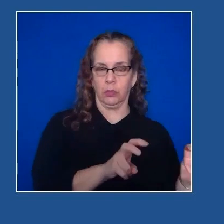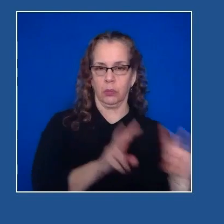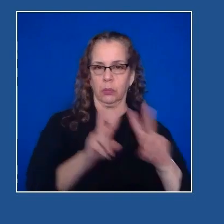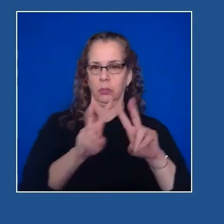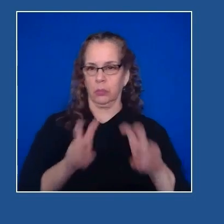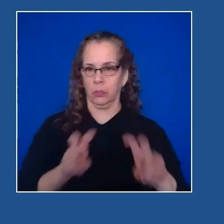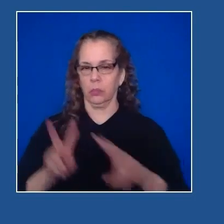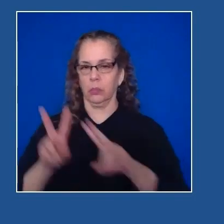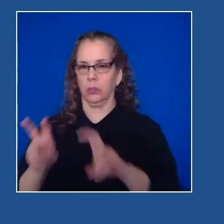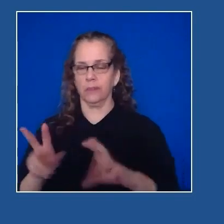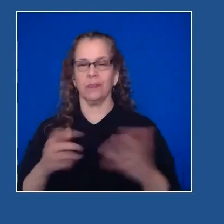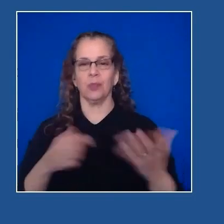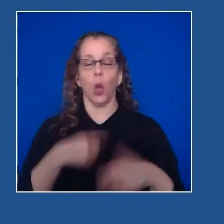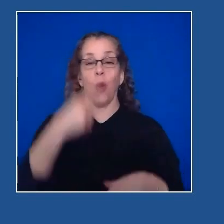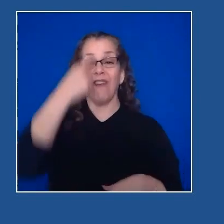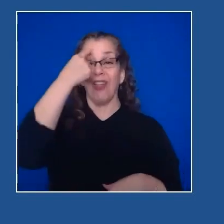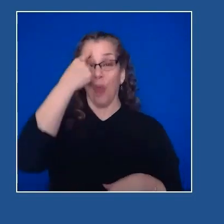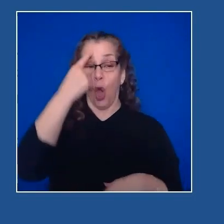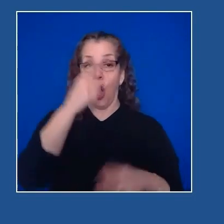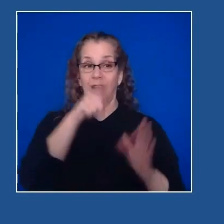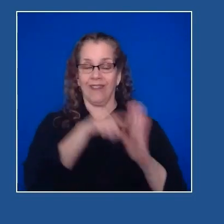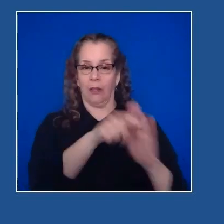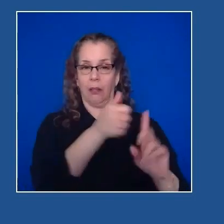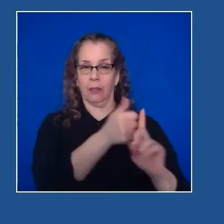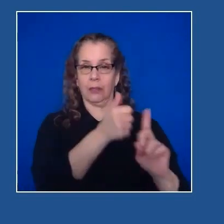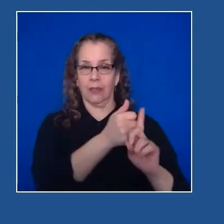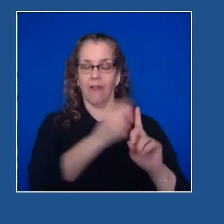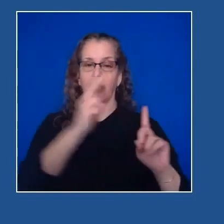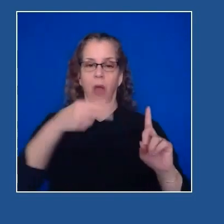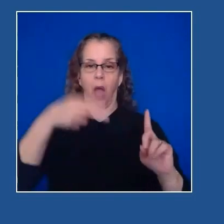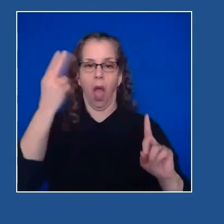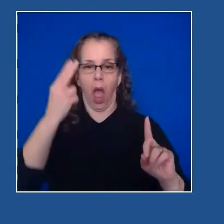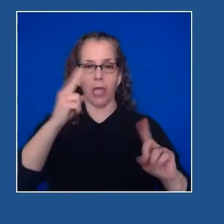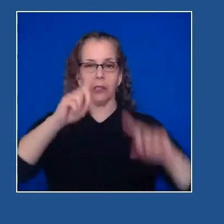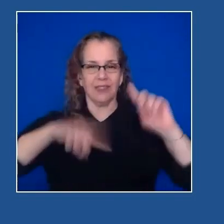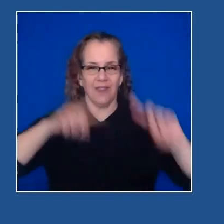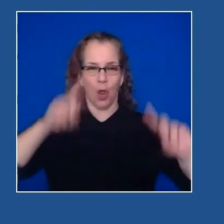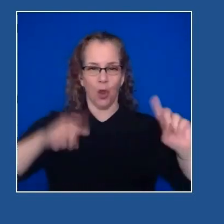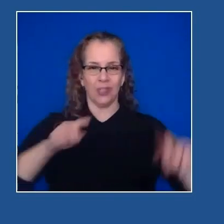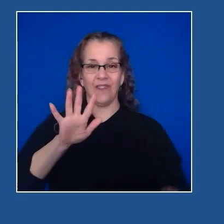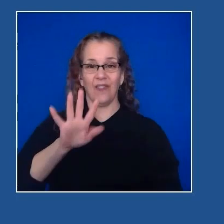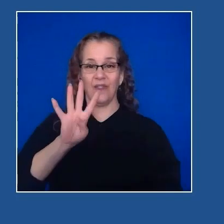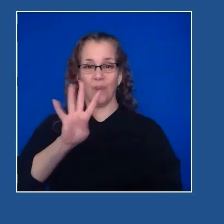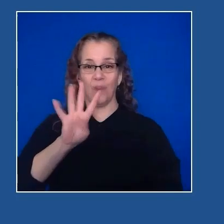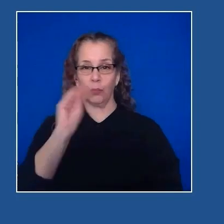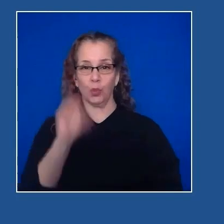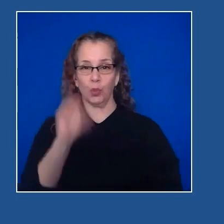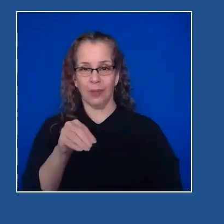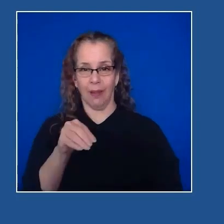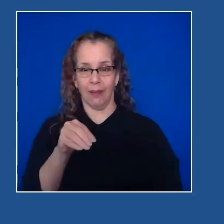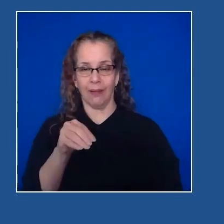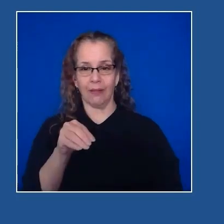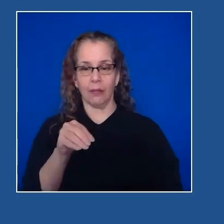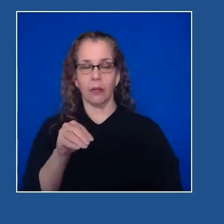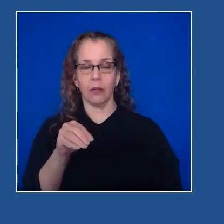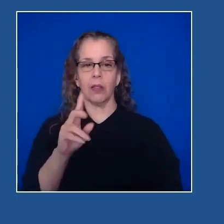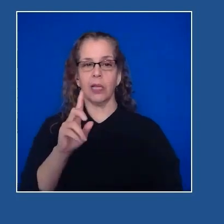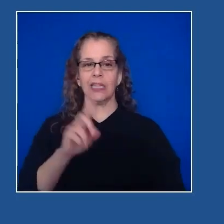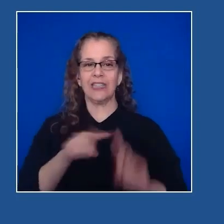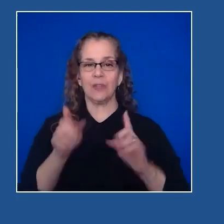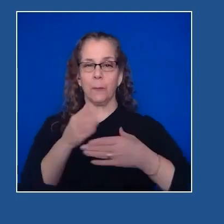thoughts of killing oneself had the highest proportion of variance, 54%, that was explained by differences between